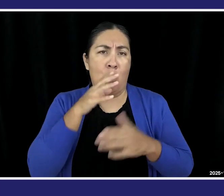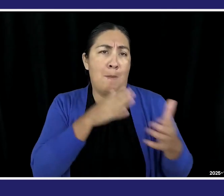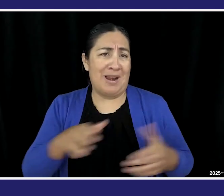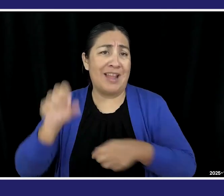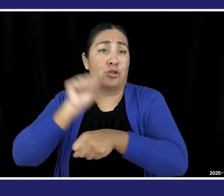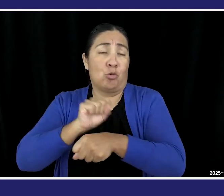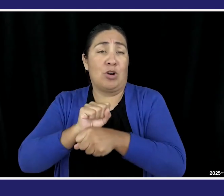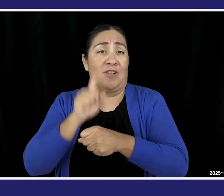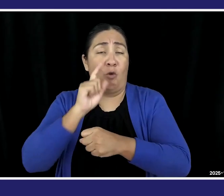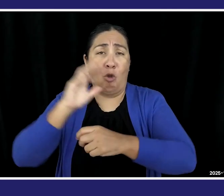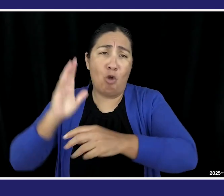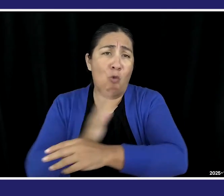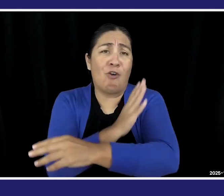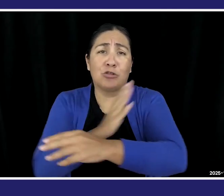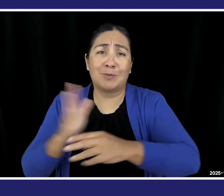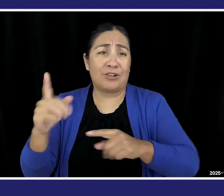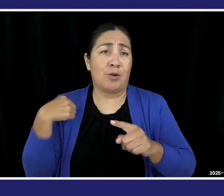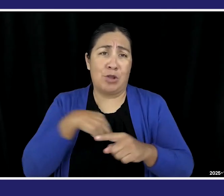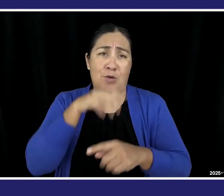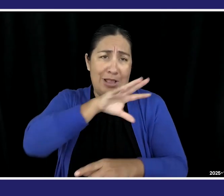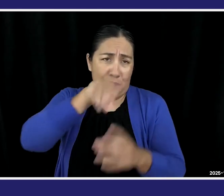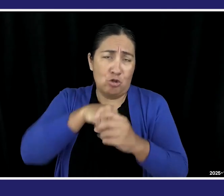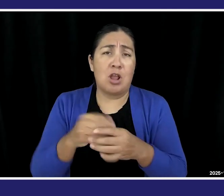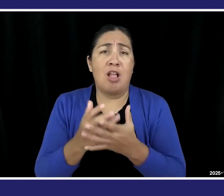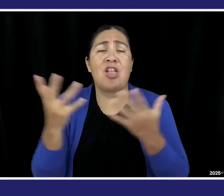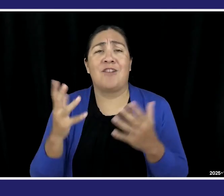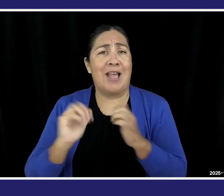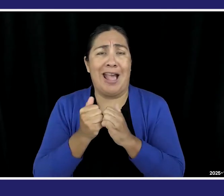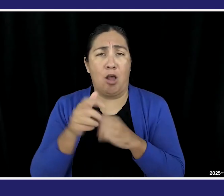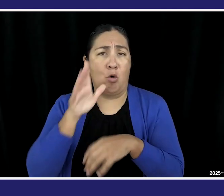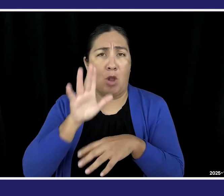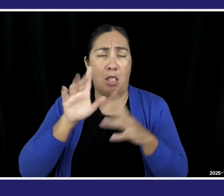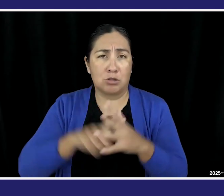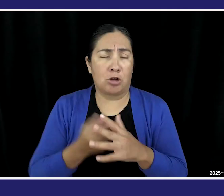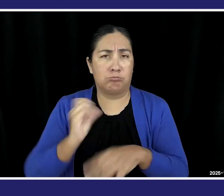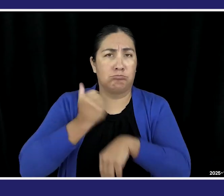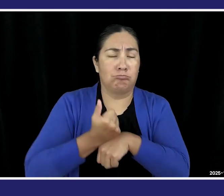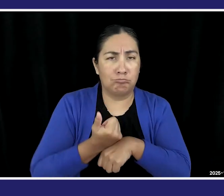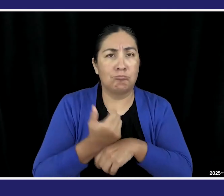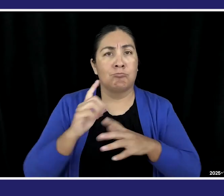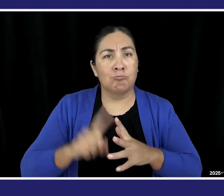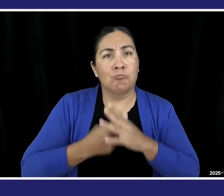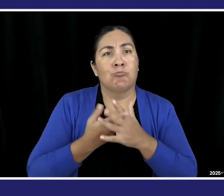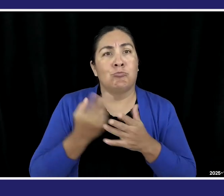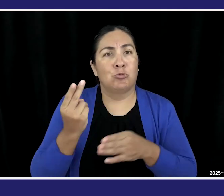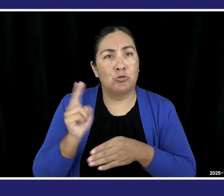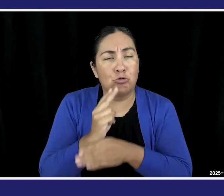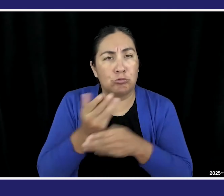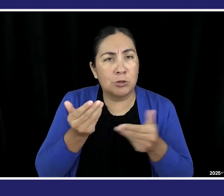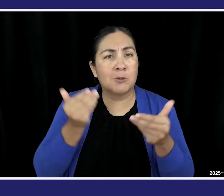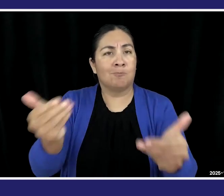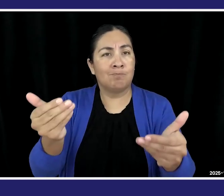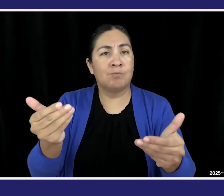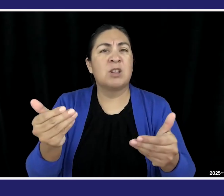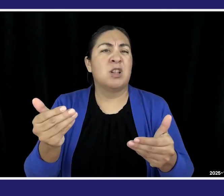implementation activities that we are proposing within each of the 6 components that comprise our full guide. And then it's going